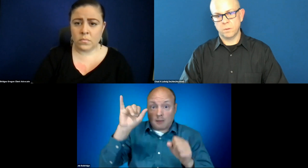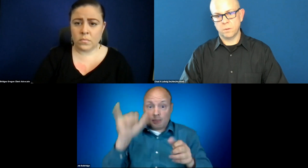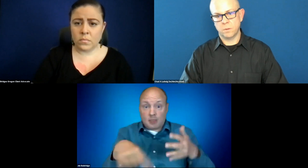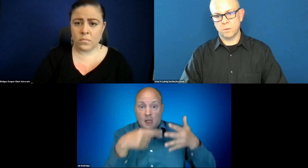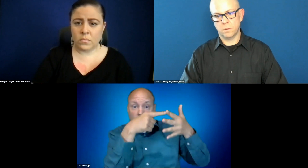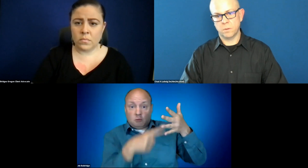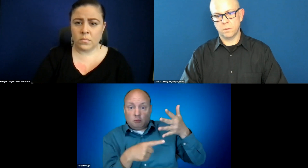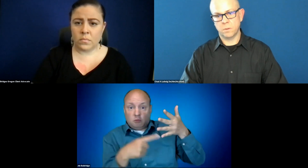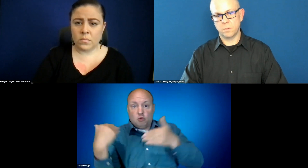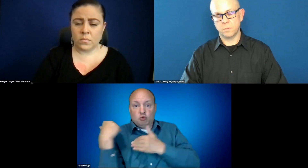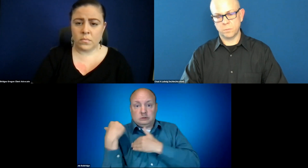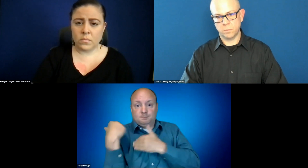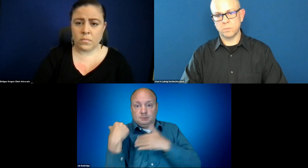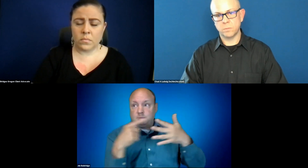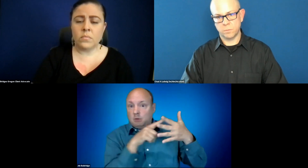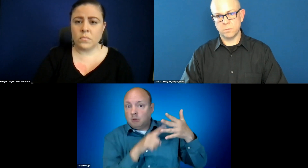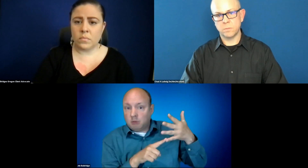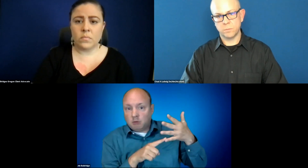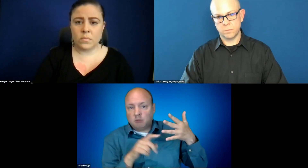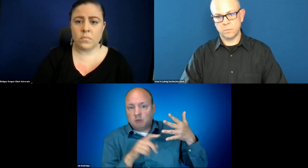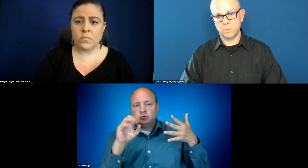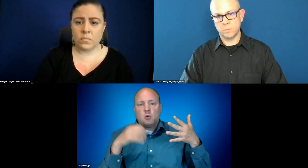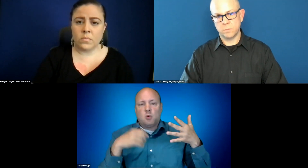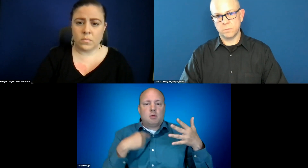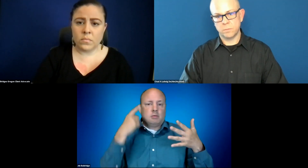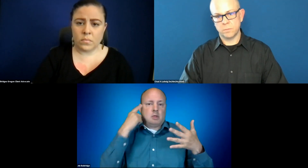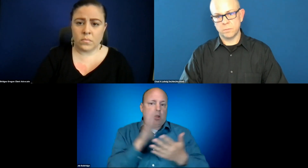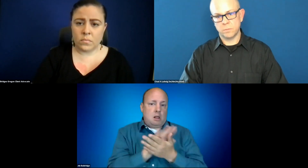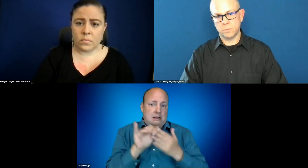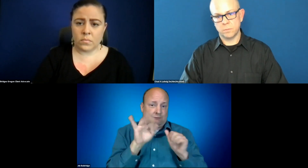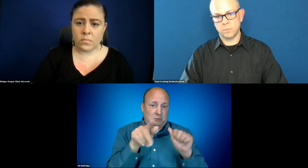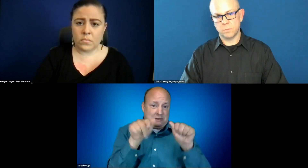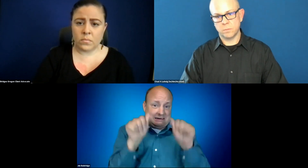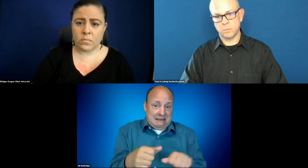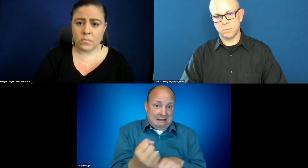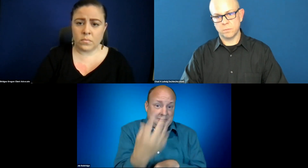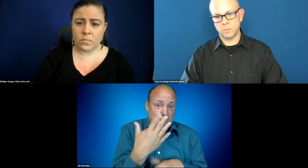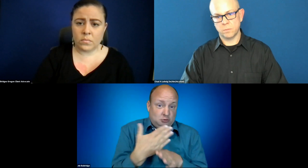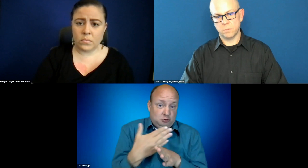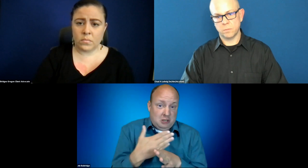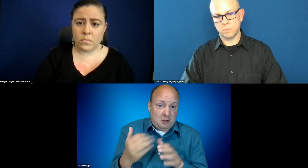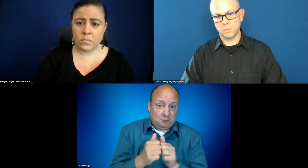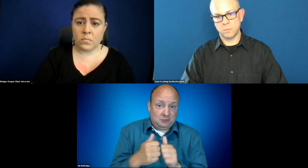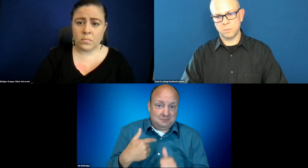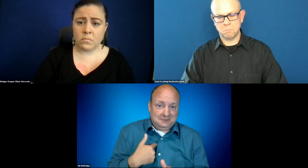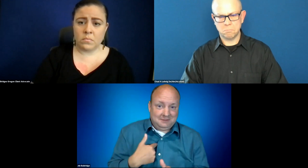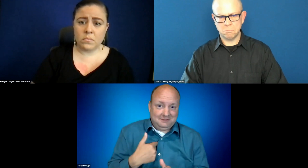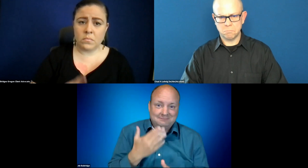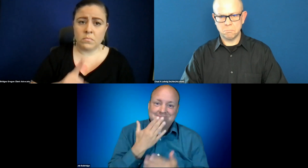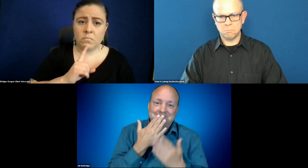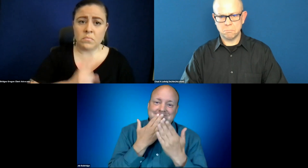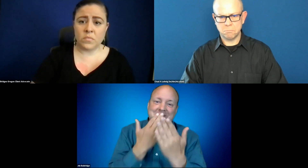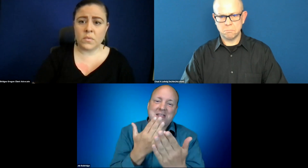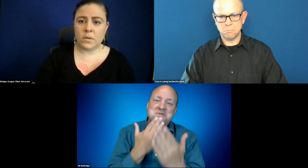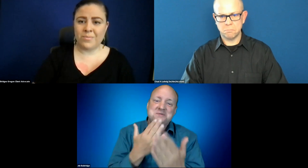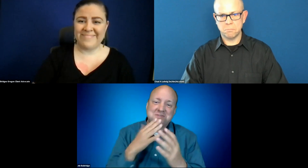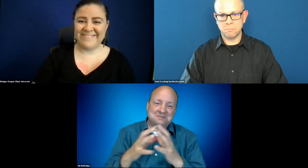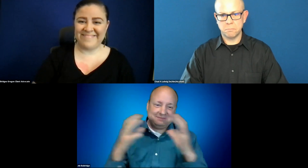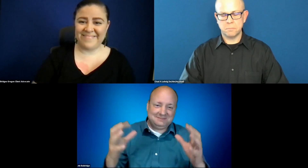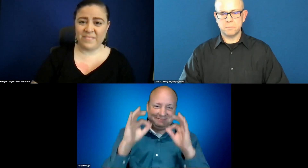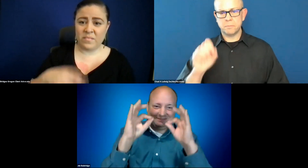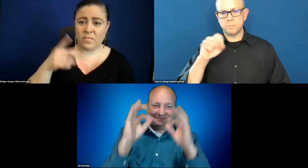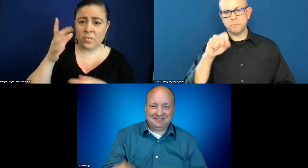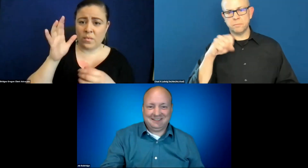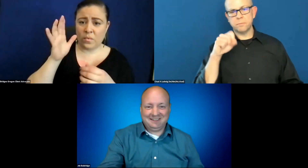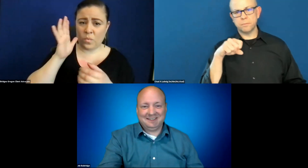other organization if they want to take on those responsibilities, they can do so. That's why I was thinking if it would be nice for you to